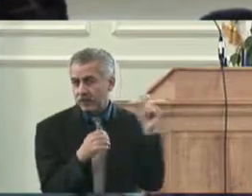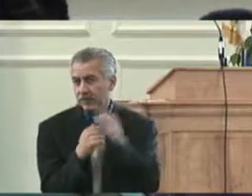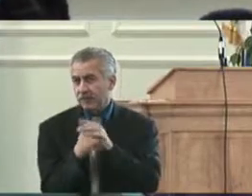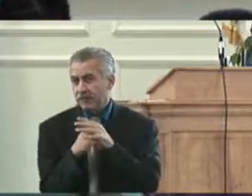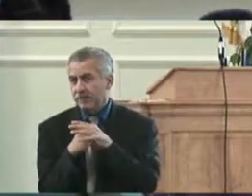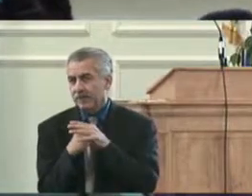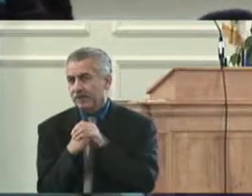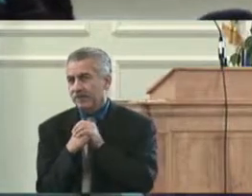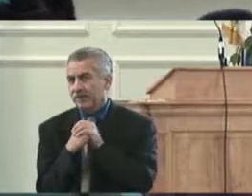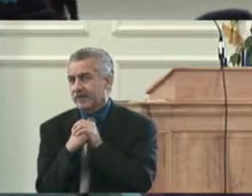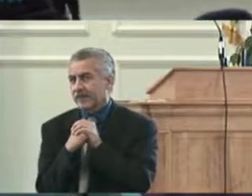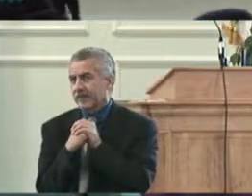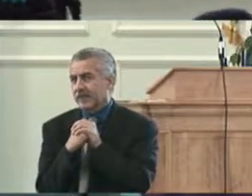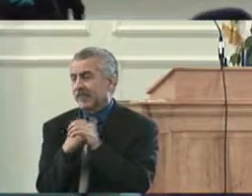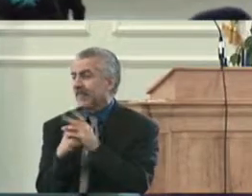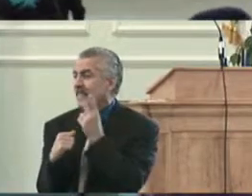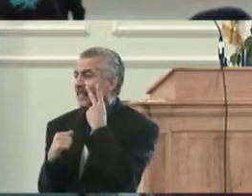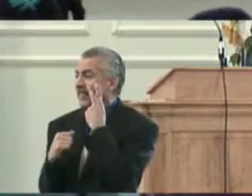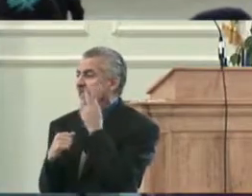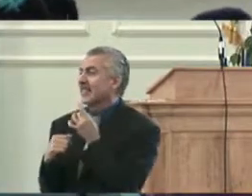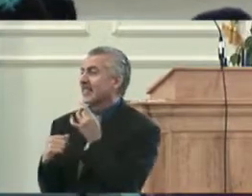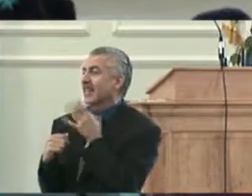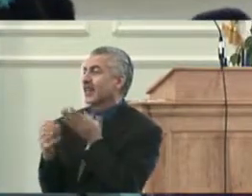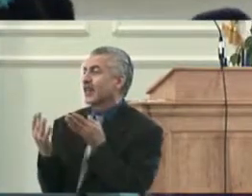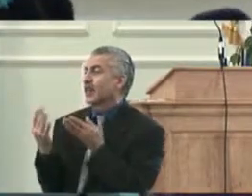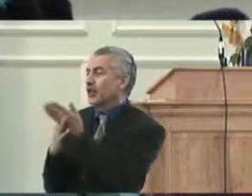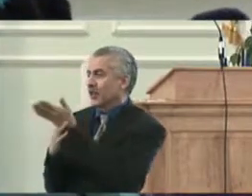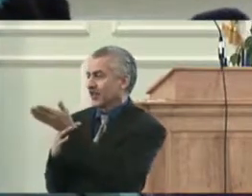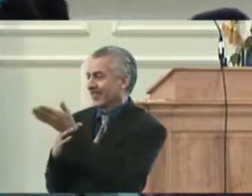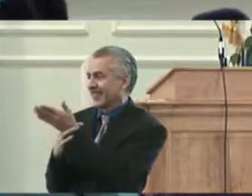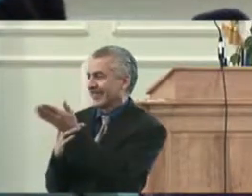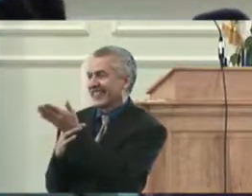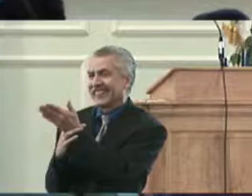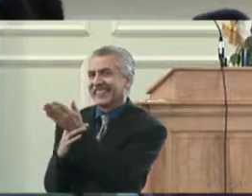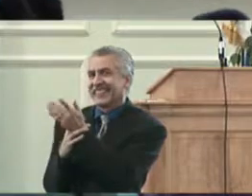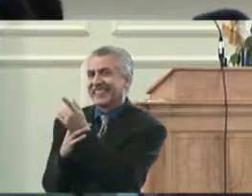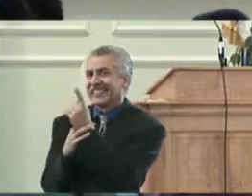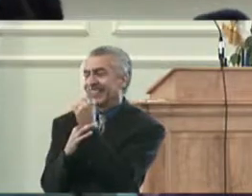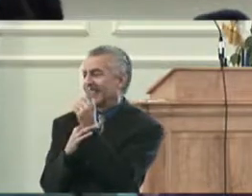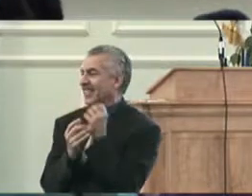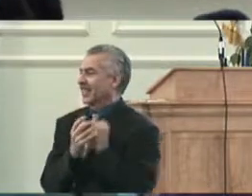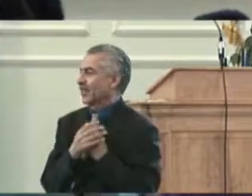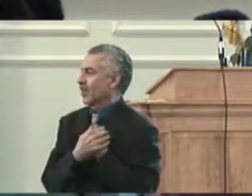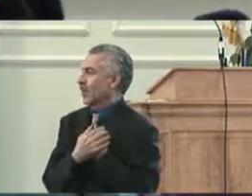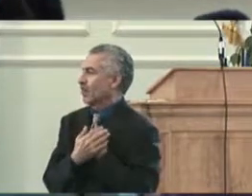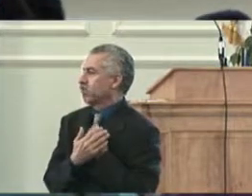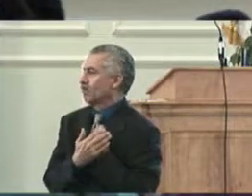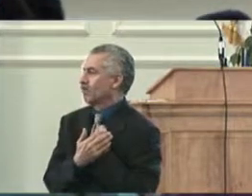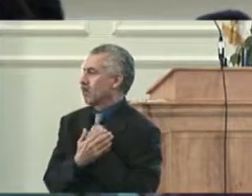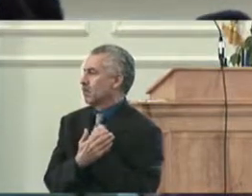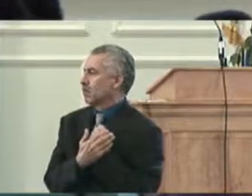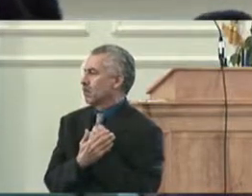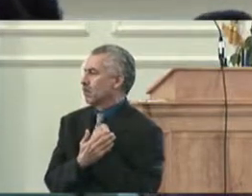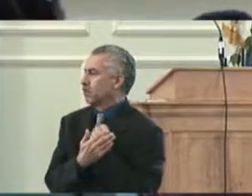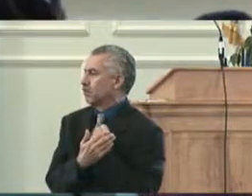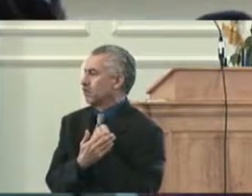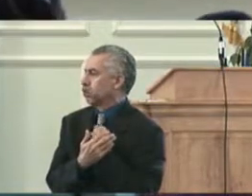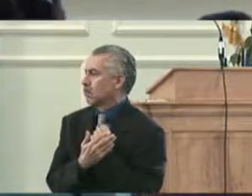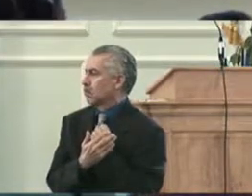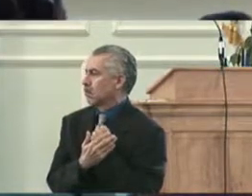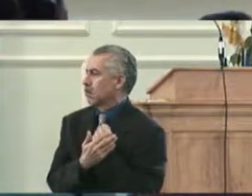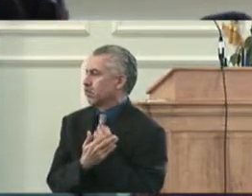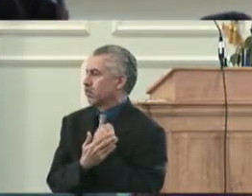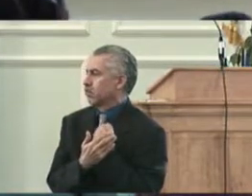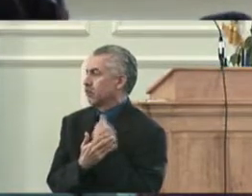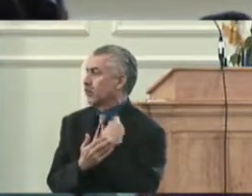they're transparent, and you can see their insides. That yellow thing is its heart, and it pumps colorless